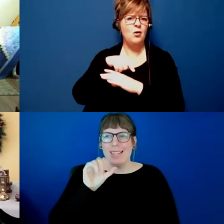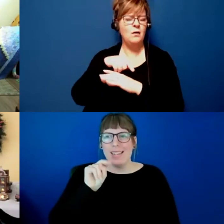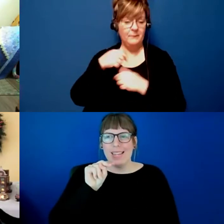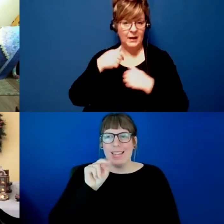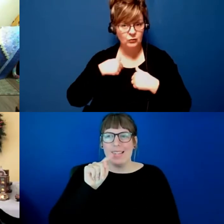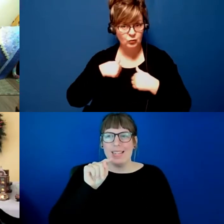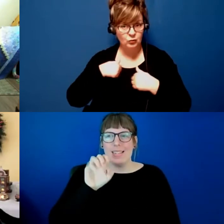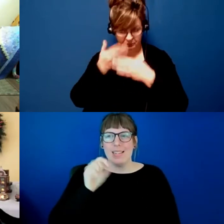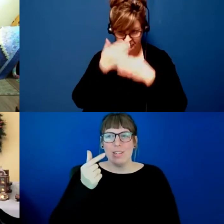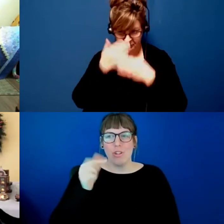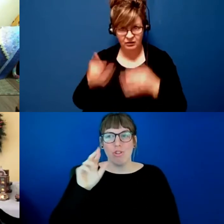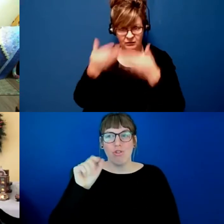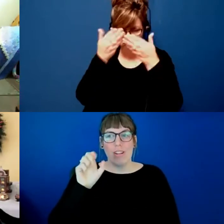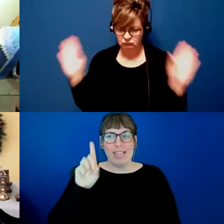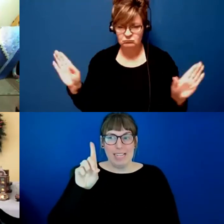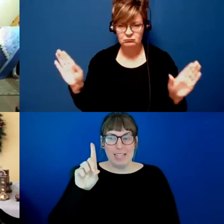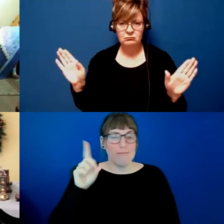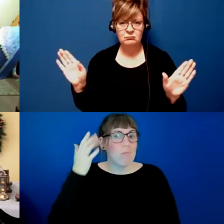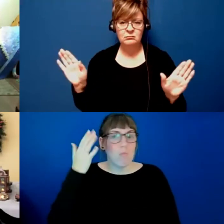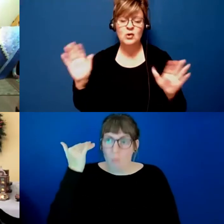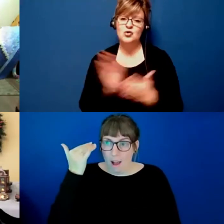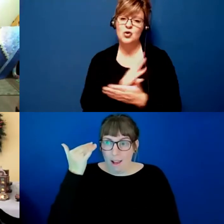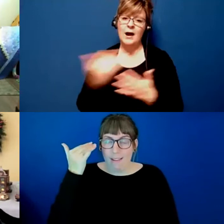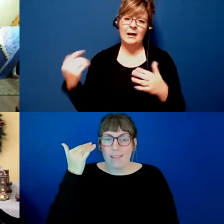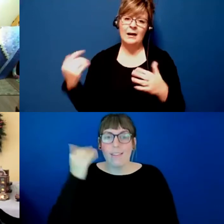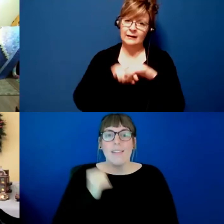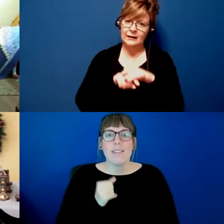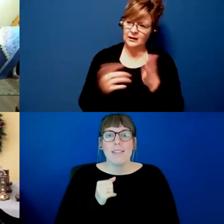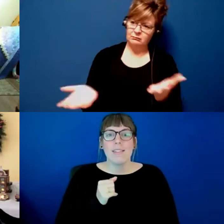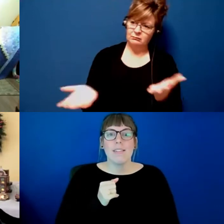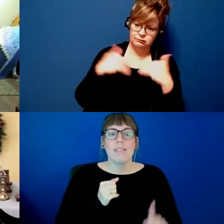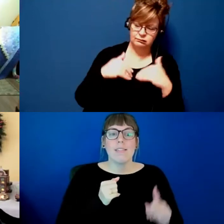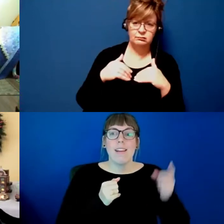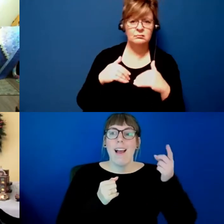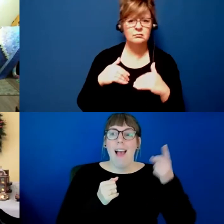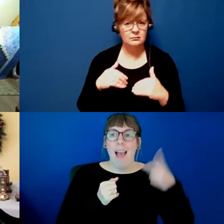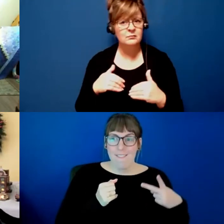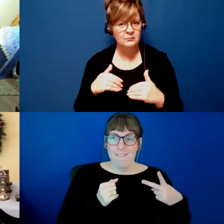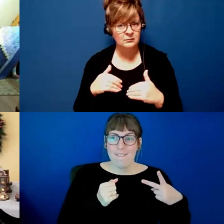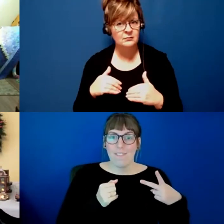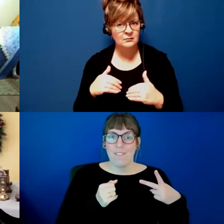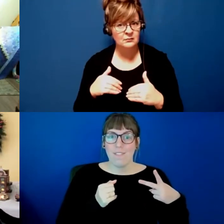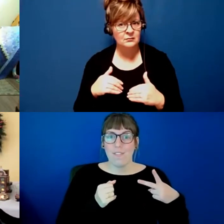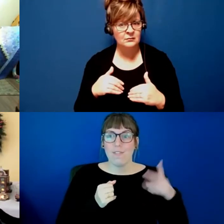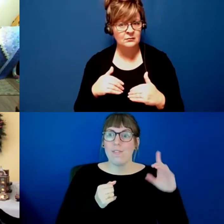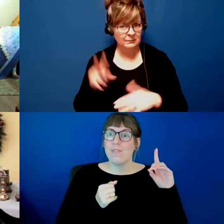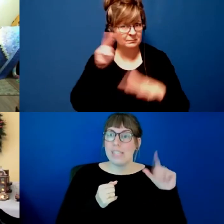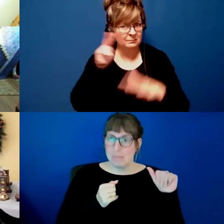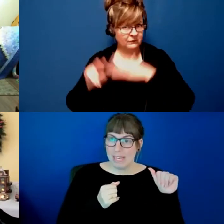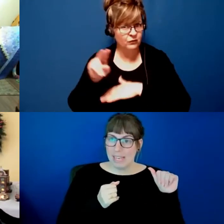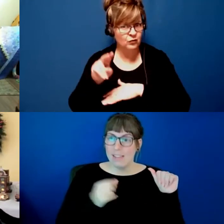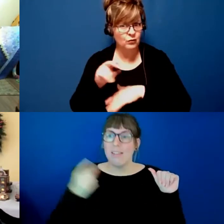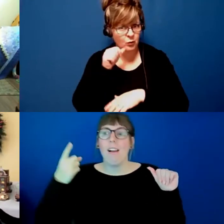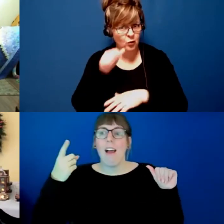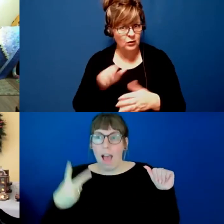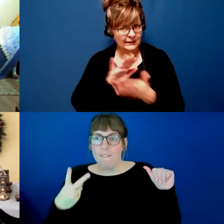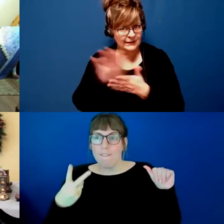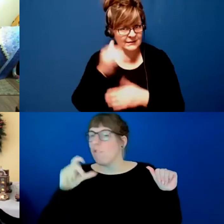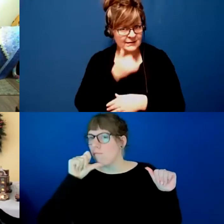very deliberately make it half children who have intellectual disabilities and half who